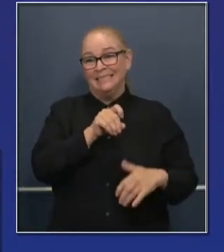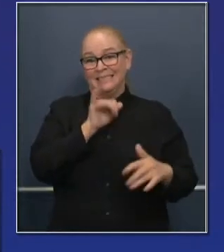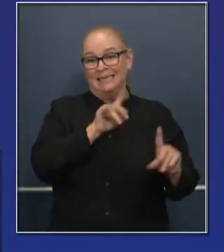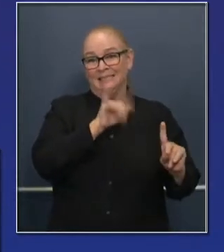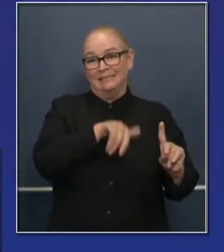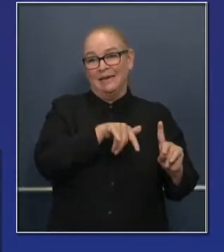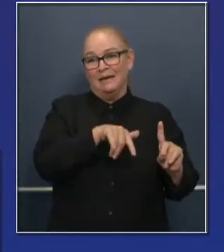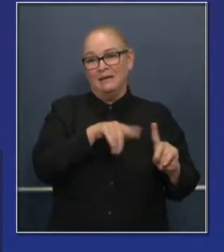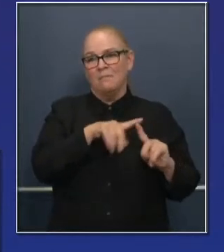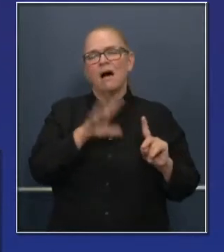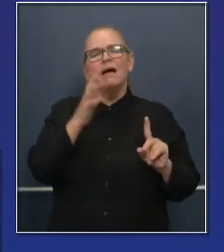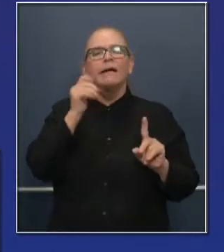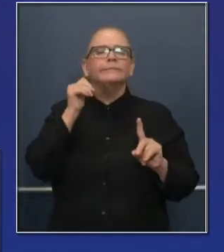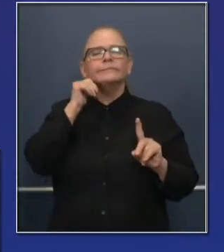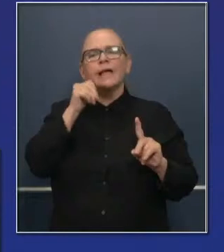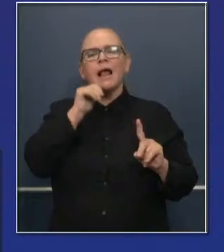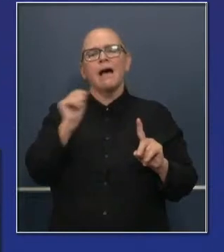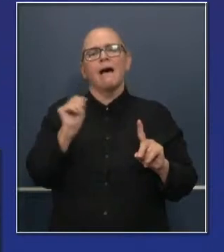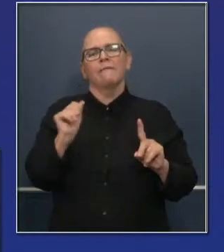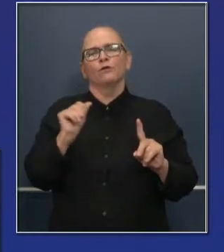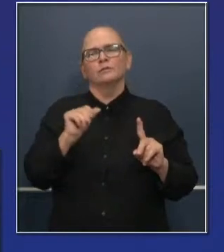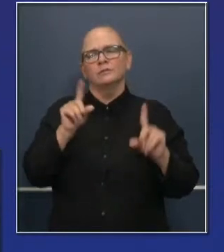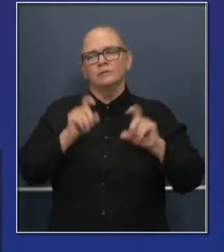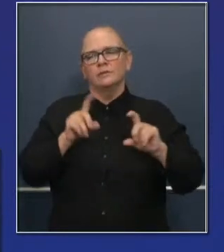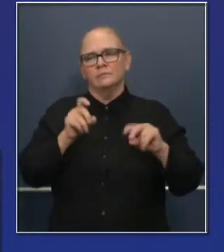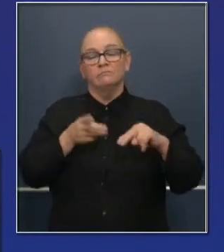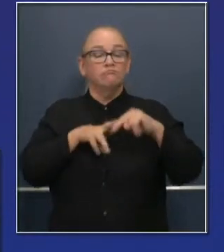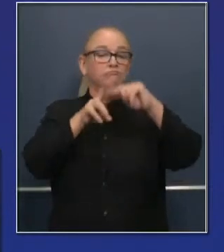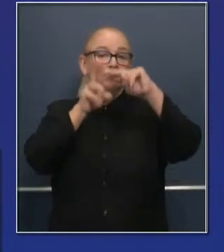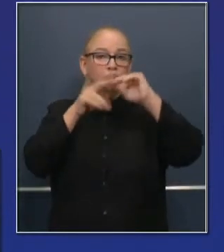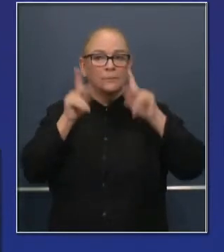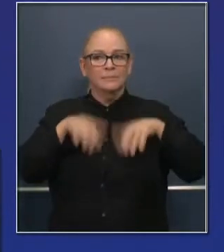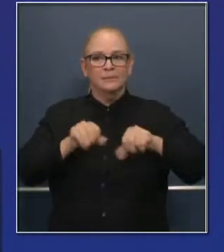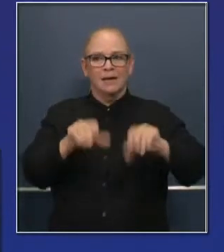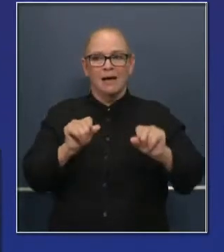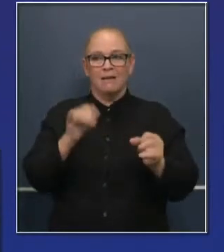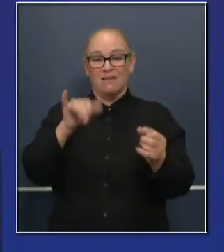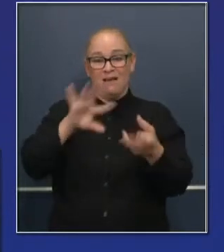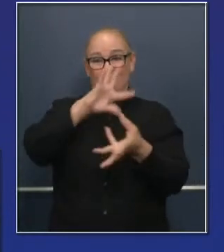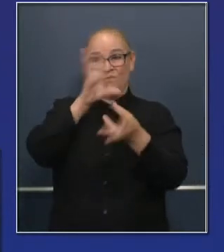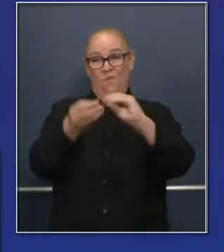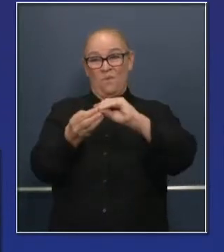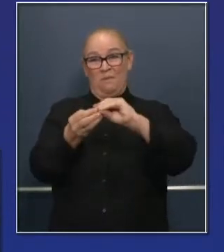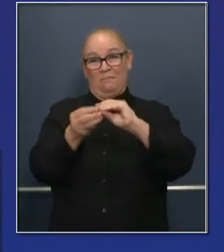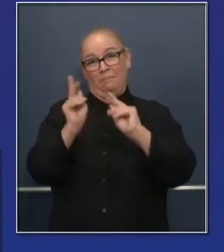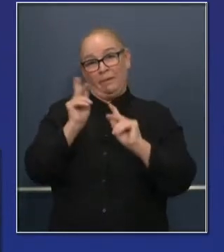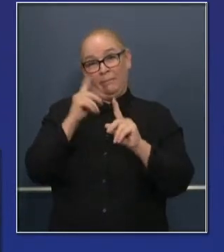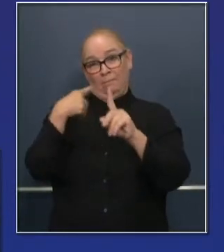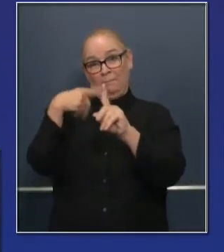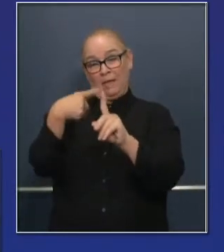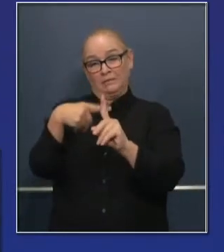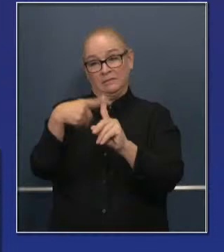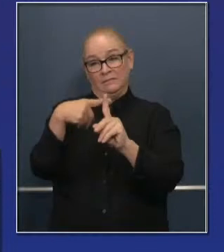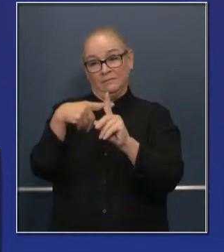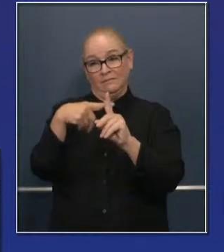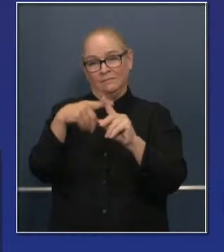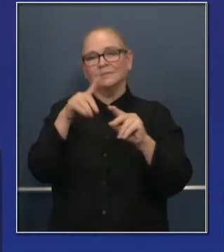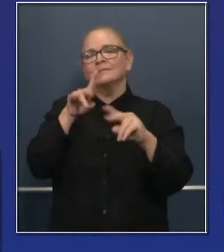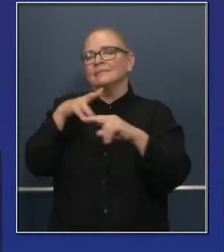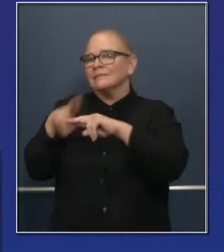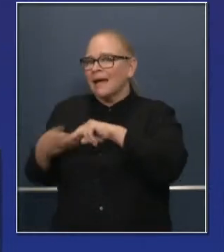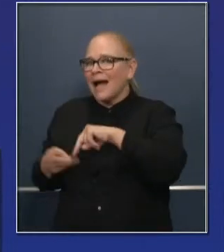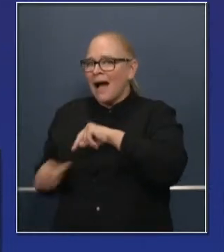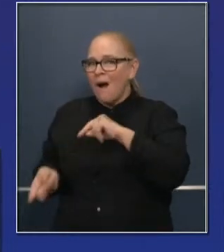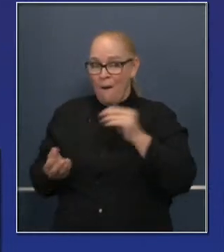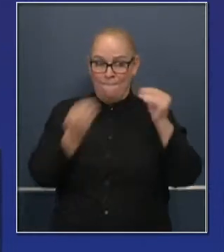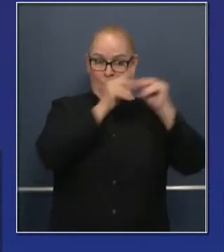tests continue to go up. The good news is the total number of people testing positive is now going down. We have gone